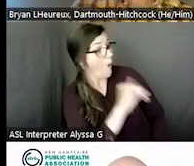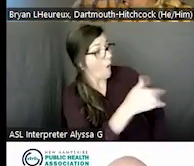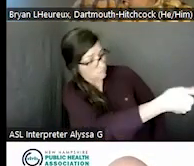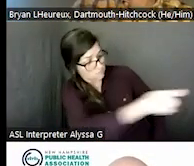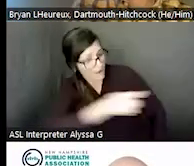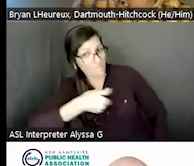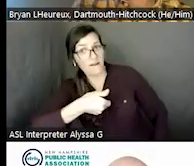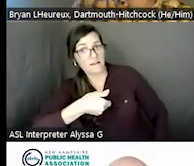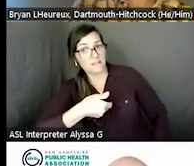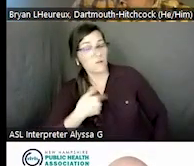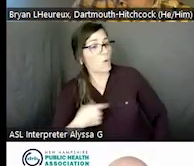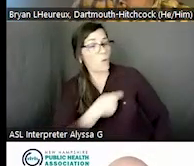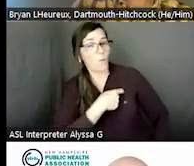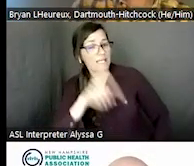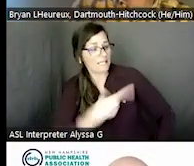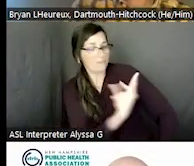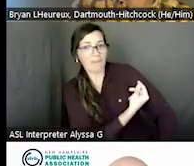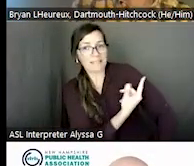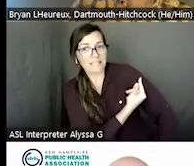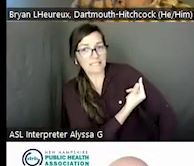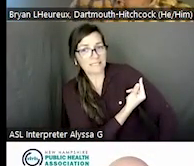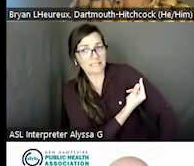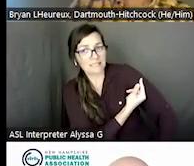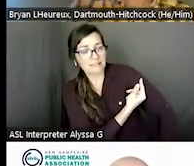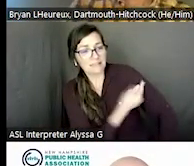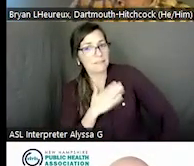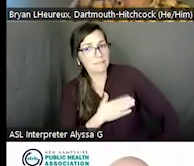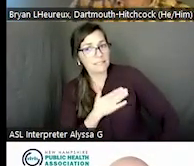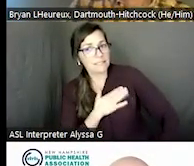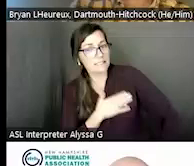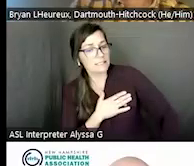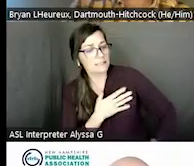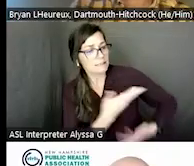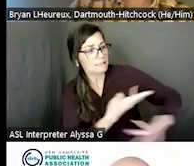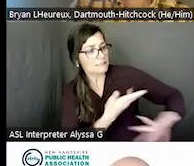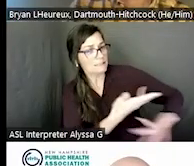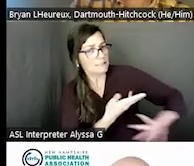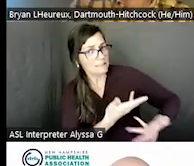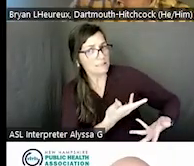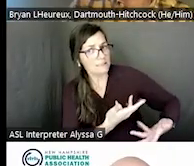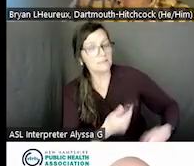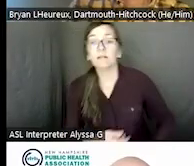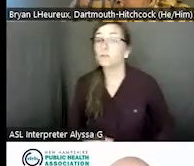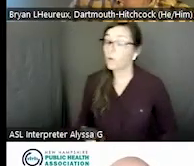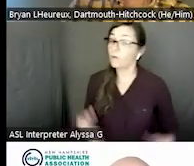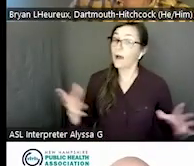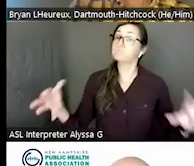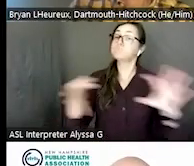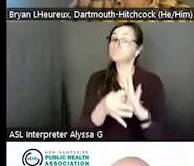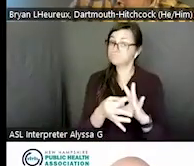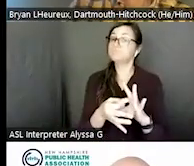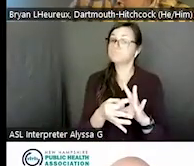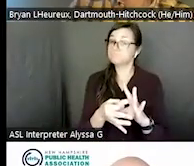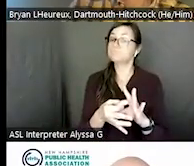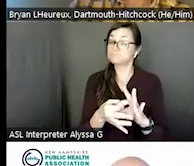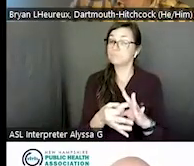invitation was, well, we need the vaccine, and we would like to be able to talk to people about it. So that caused Joaquin to